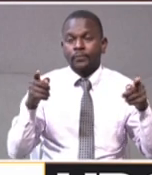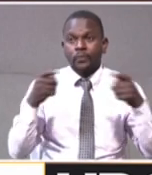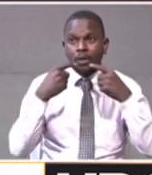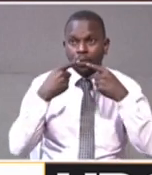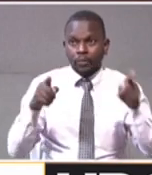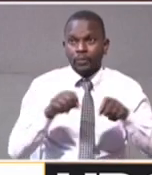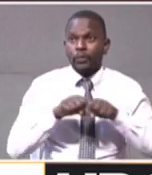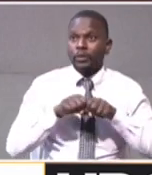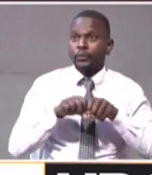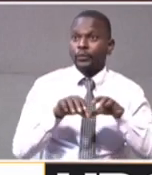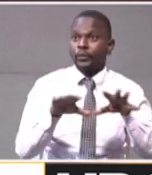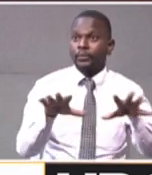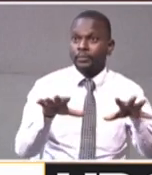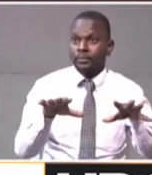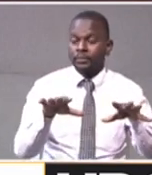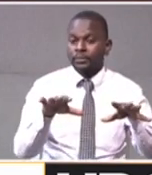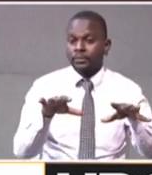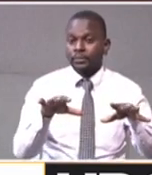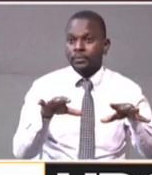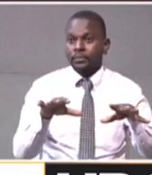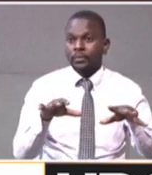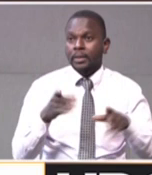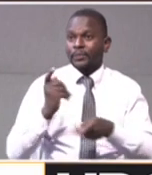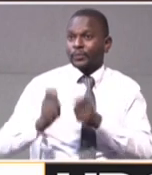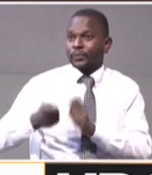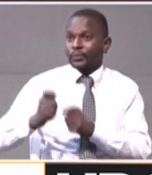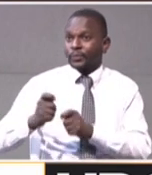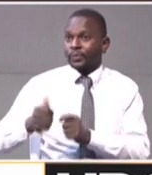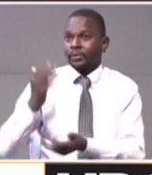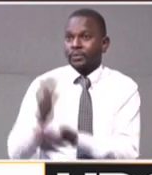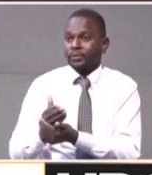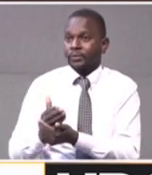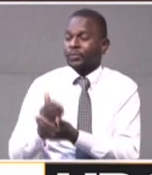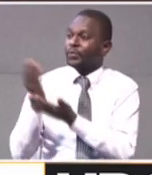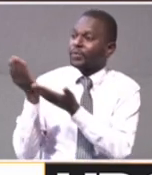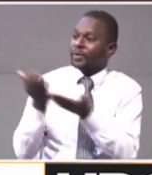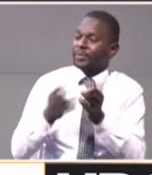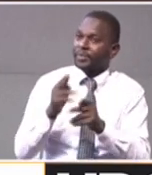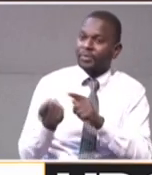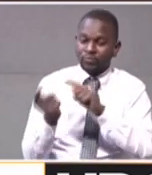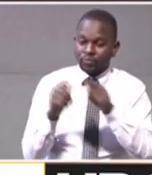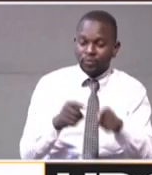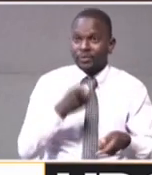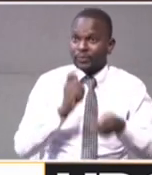announces an epidemic, then the traditional healers should stop receiving customers